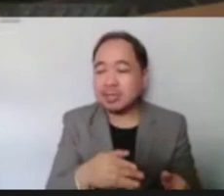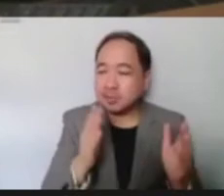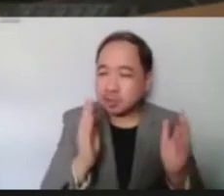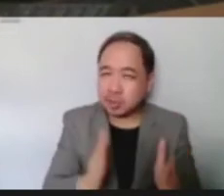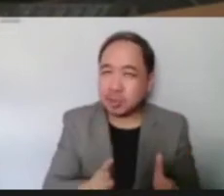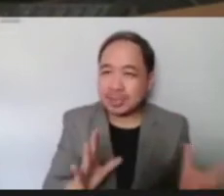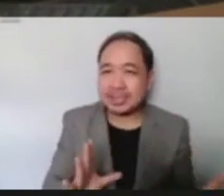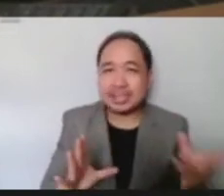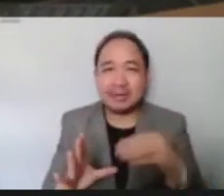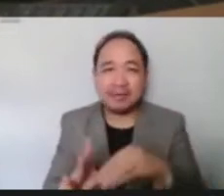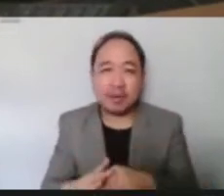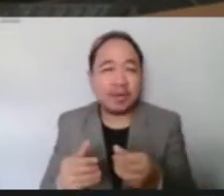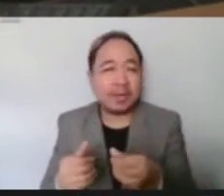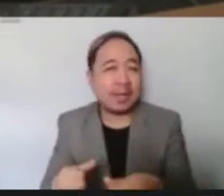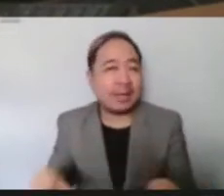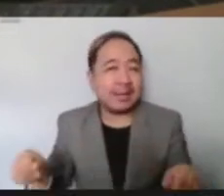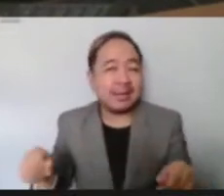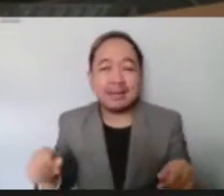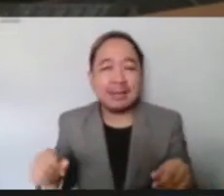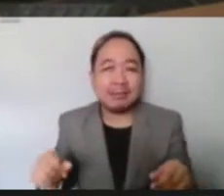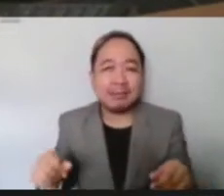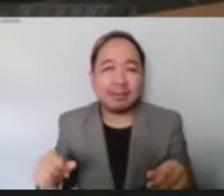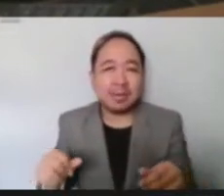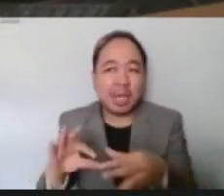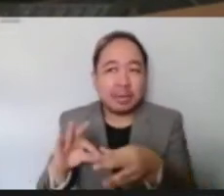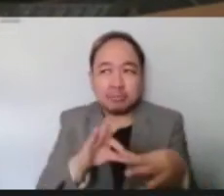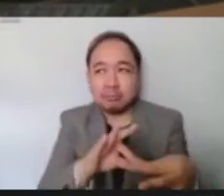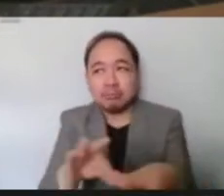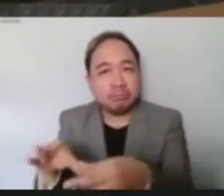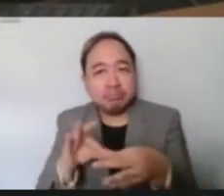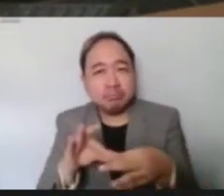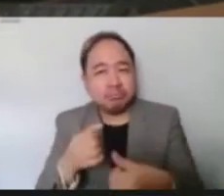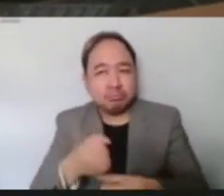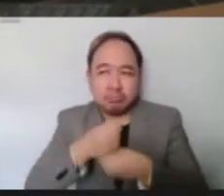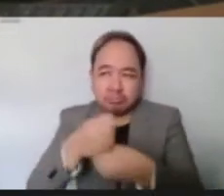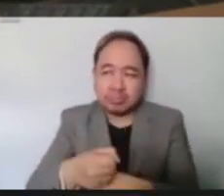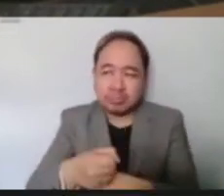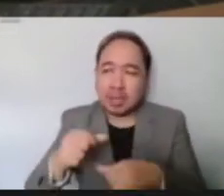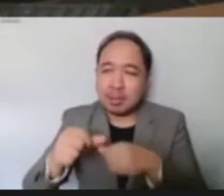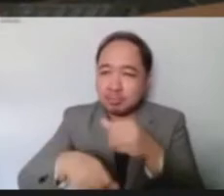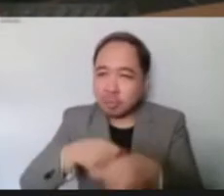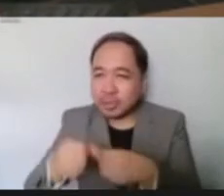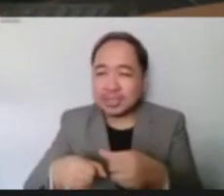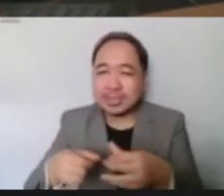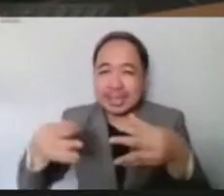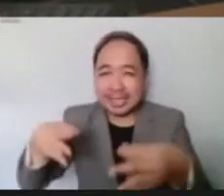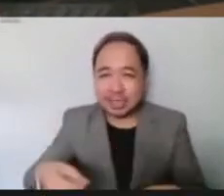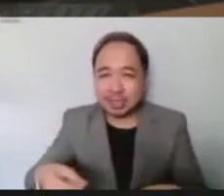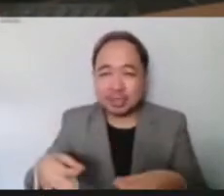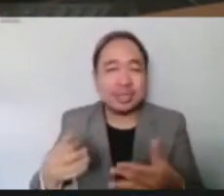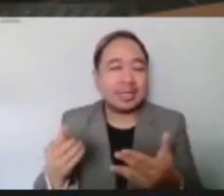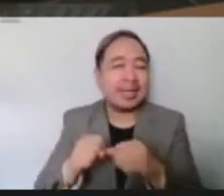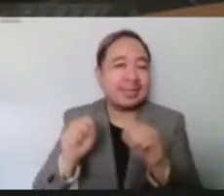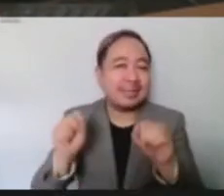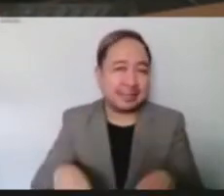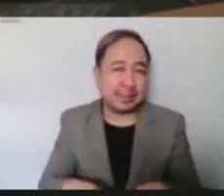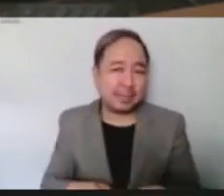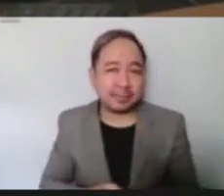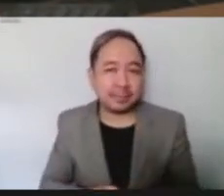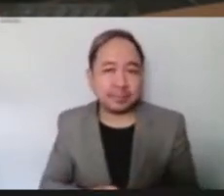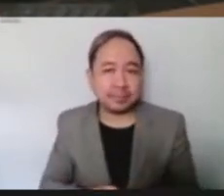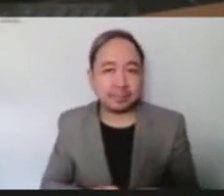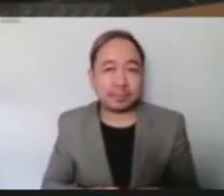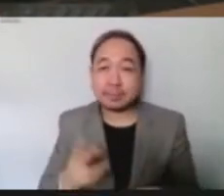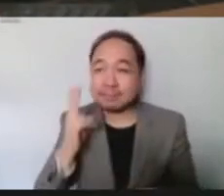any Regional Corporation in solidarity and solidarity in All Phases process and mechanisms excessive extraction